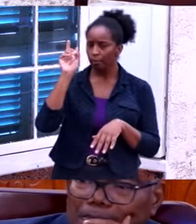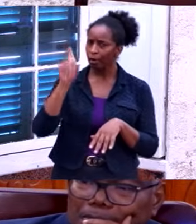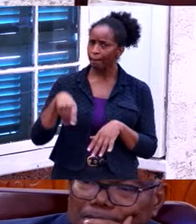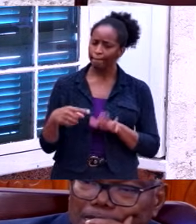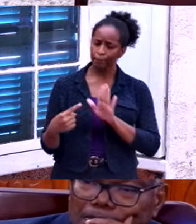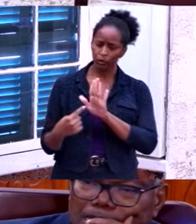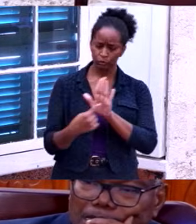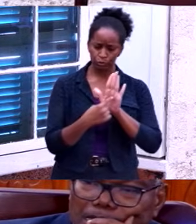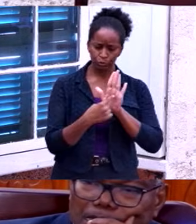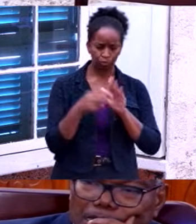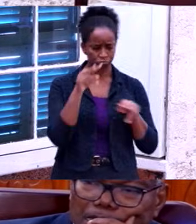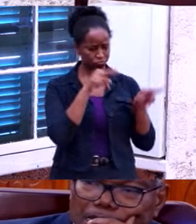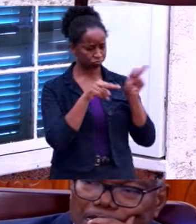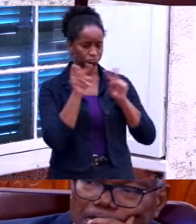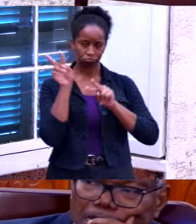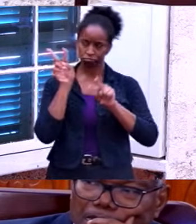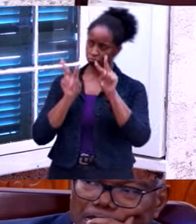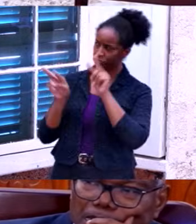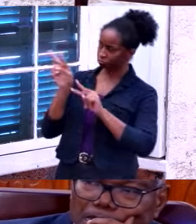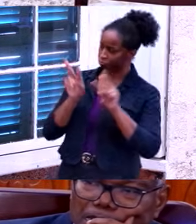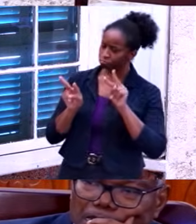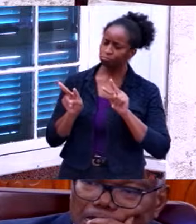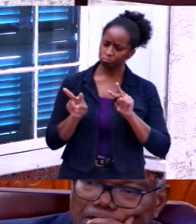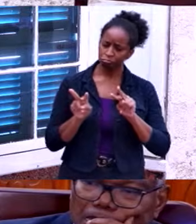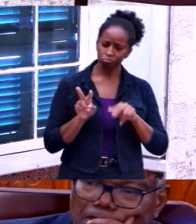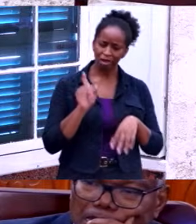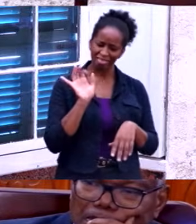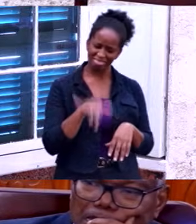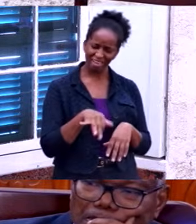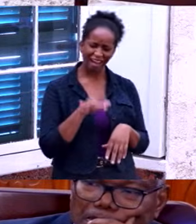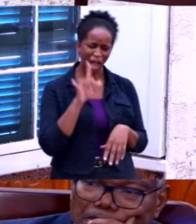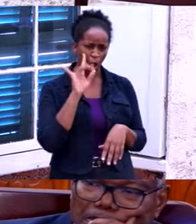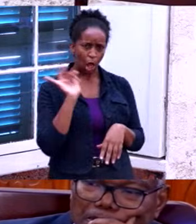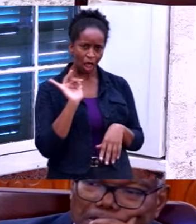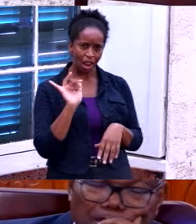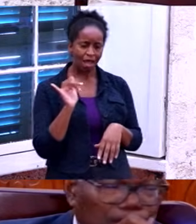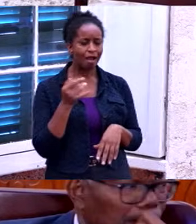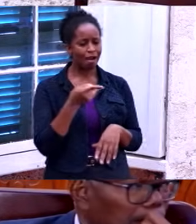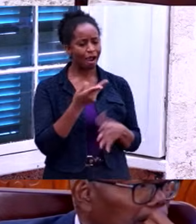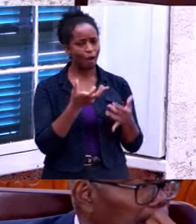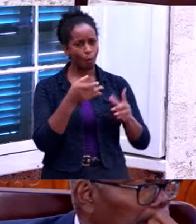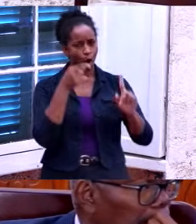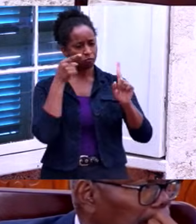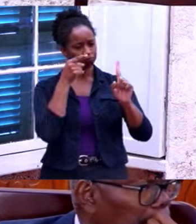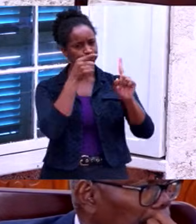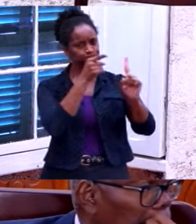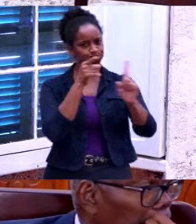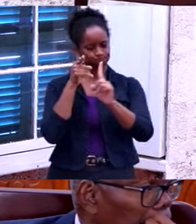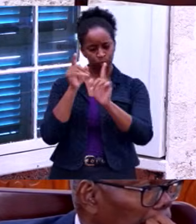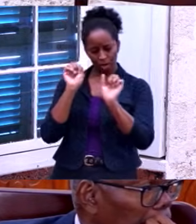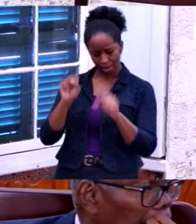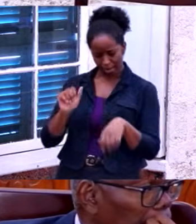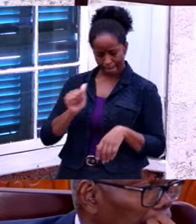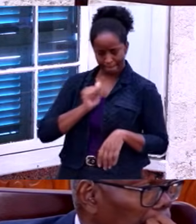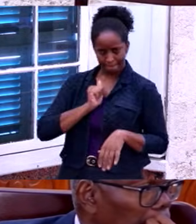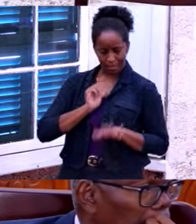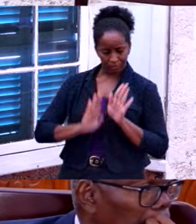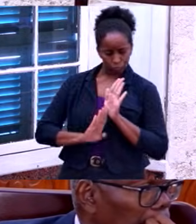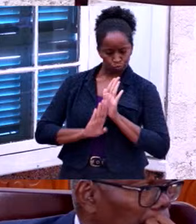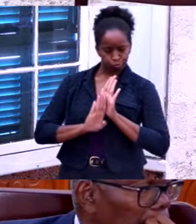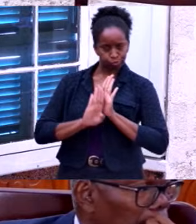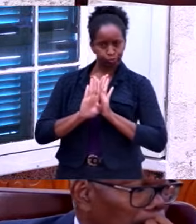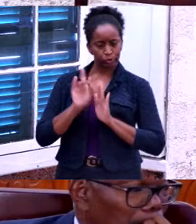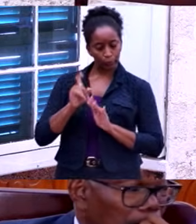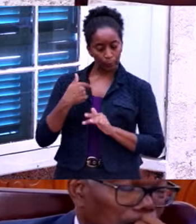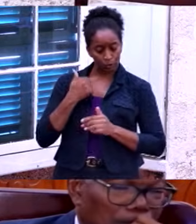made just a little bit more effort. I truly believe that when both the CRC and the